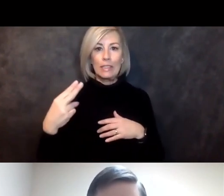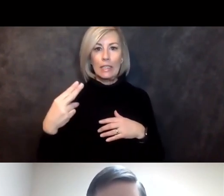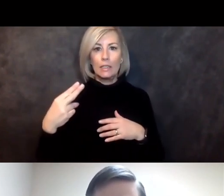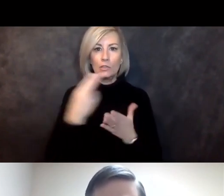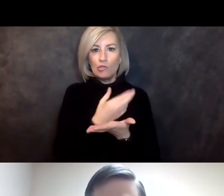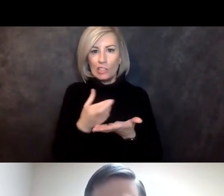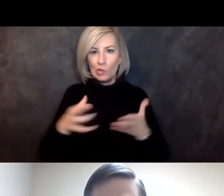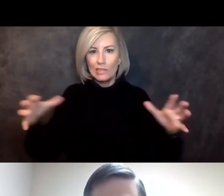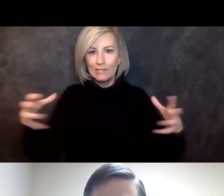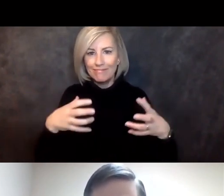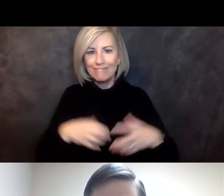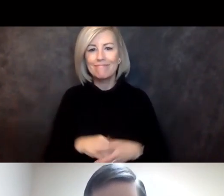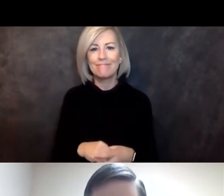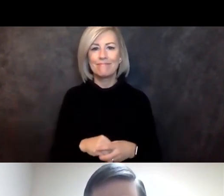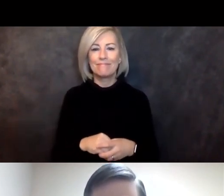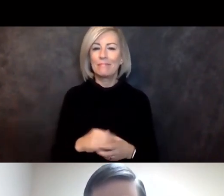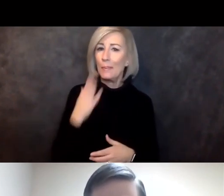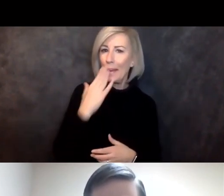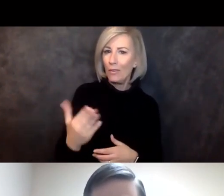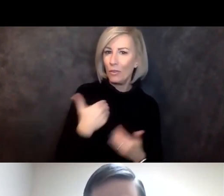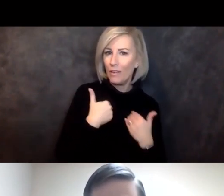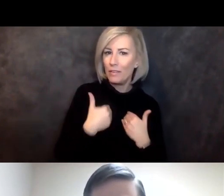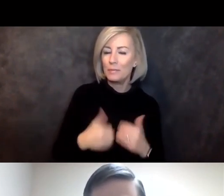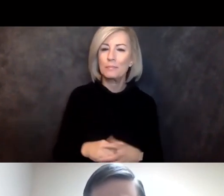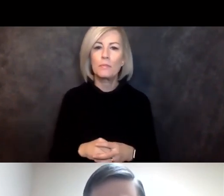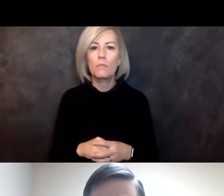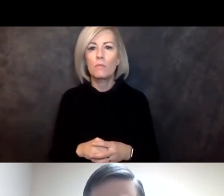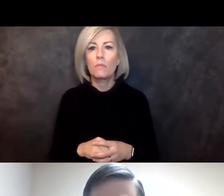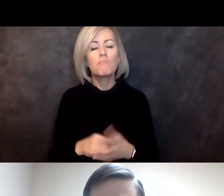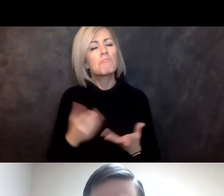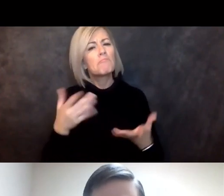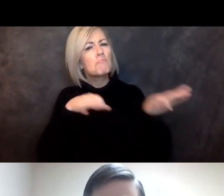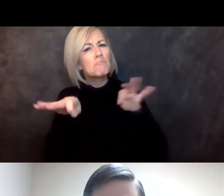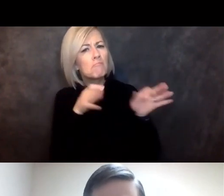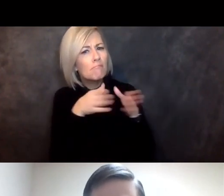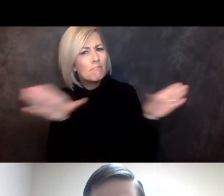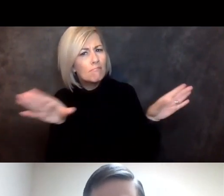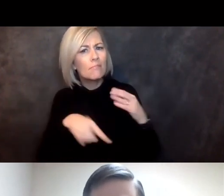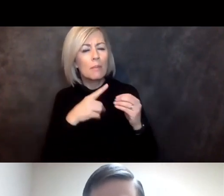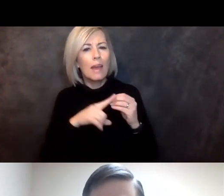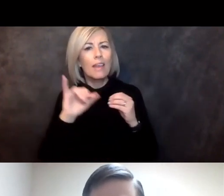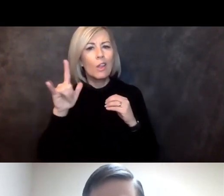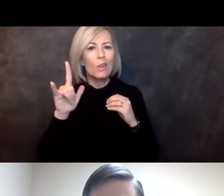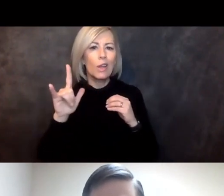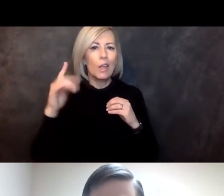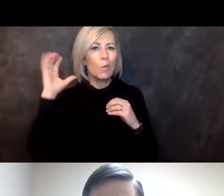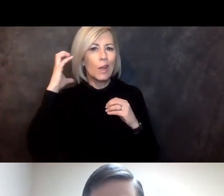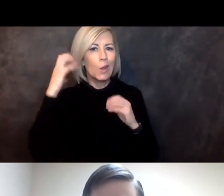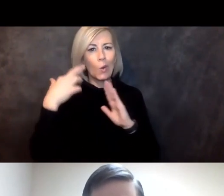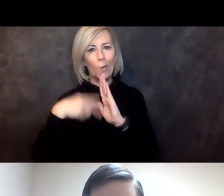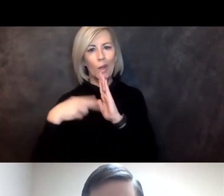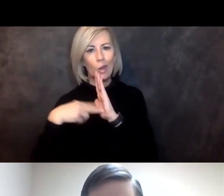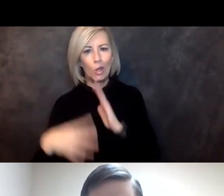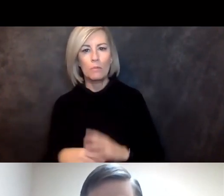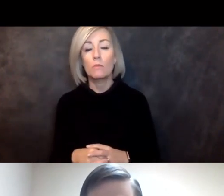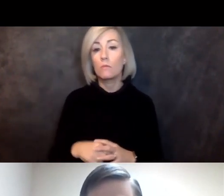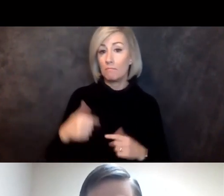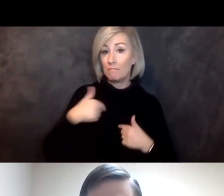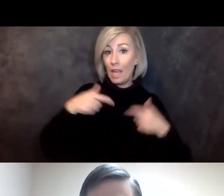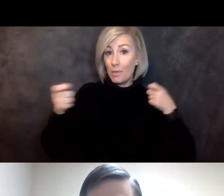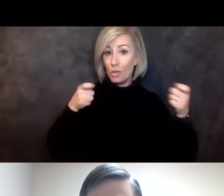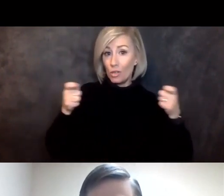Thanks for doing this. Yeah. Why don't you give us a little overview of Illinois Radio Reader and what you do there? Well, I'm the director of